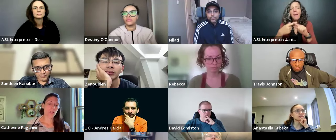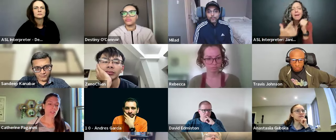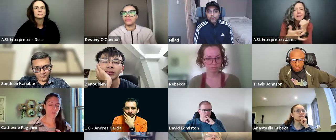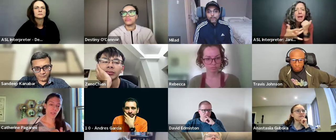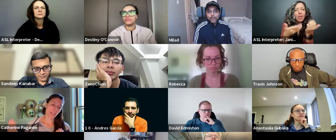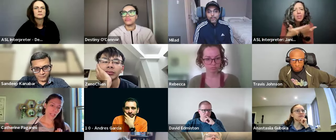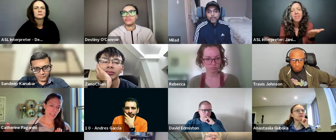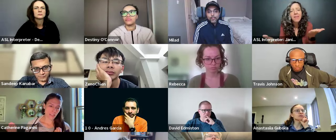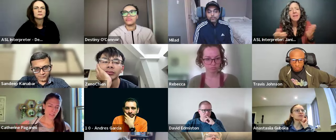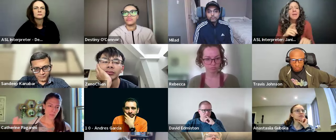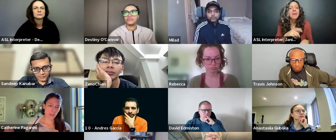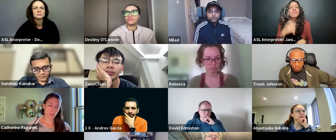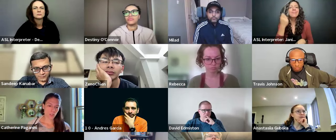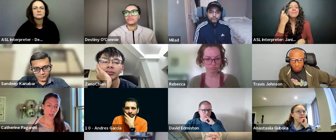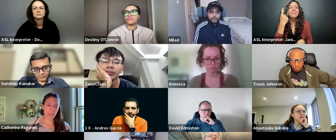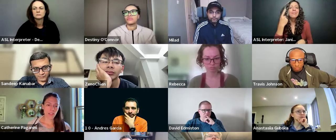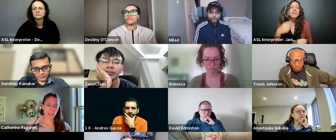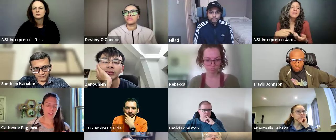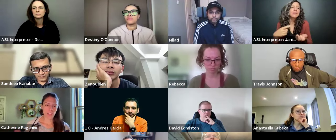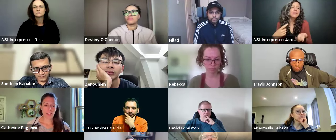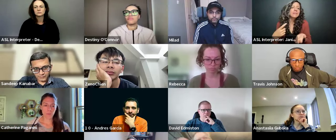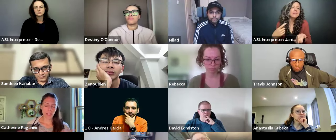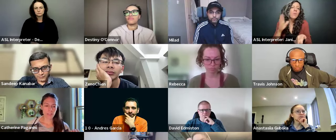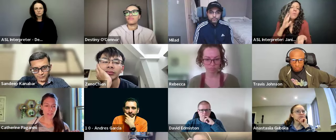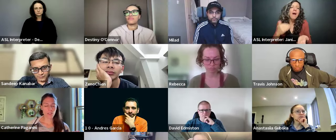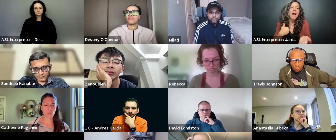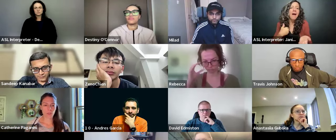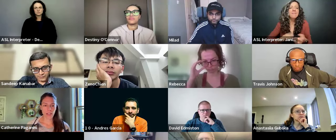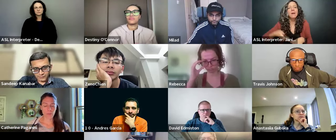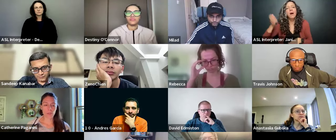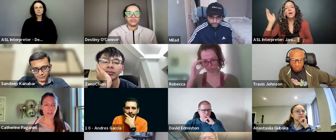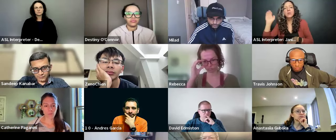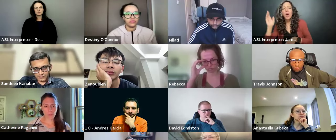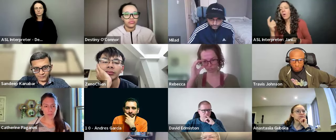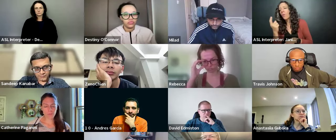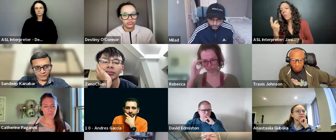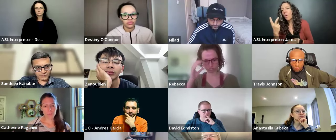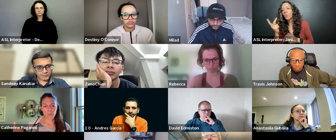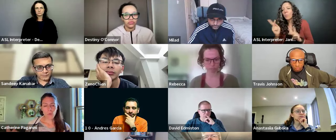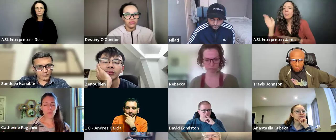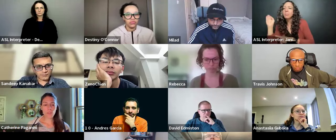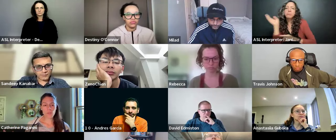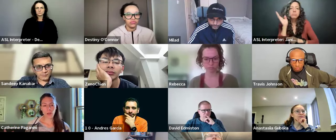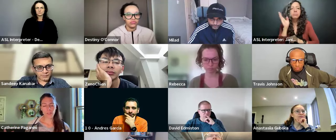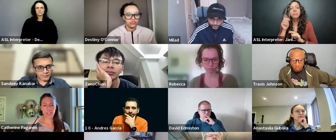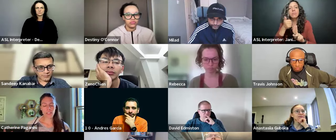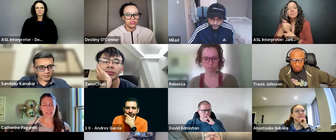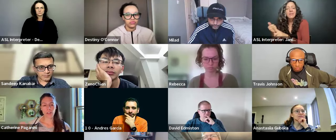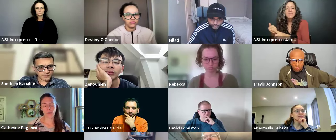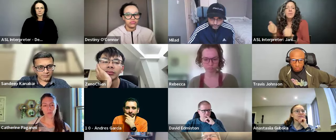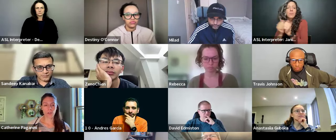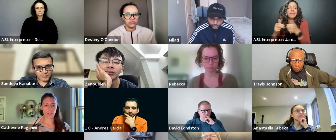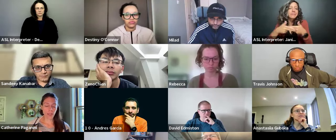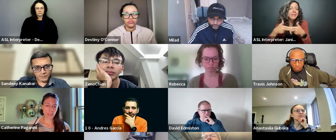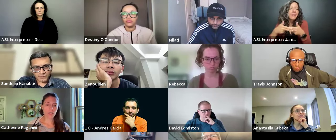or two speakers with slides about a certain topic, and then you can have a panel discussion where you have up to five people. One person moderates and